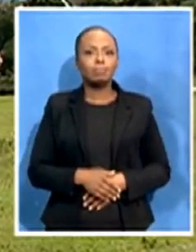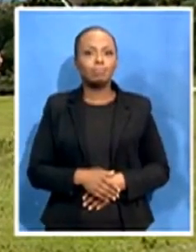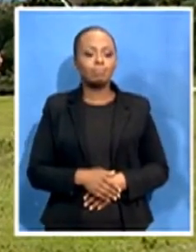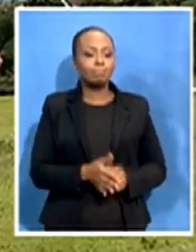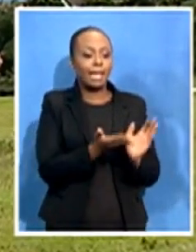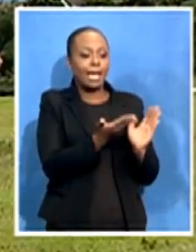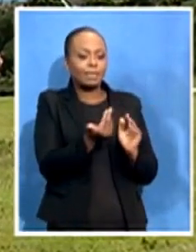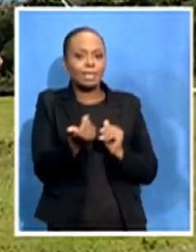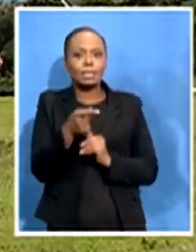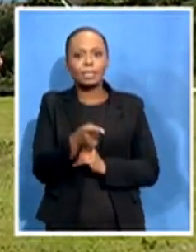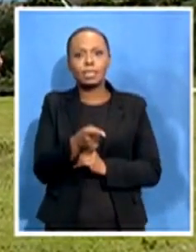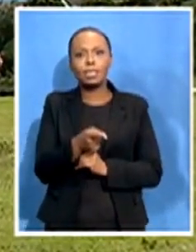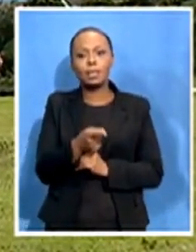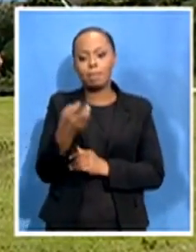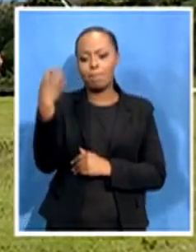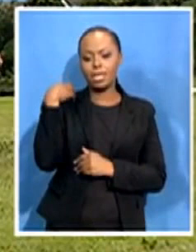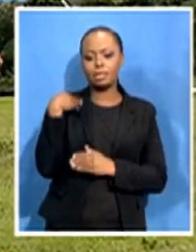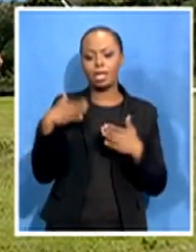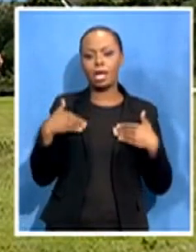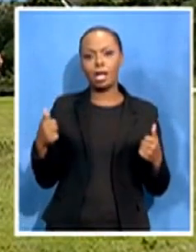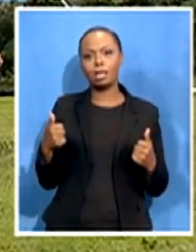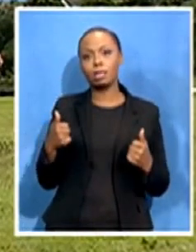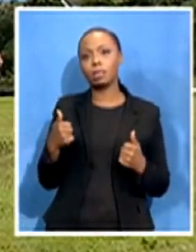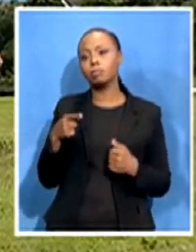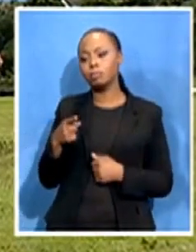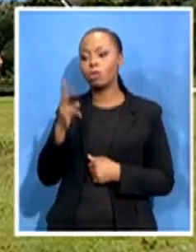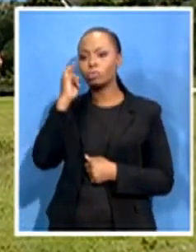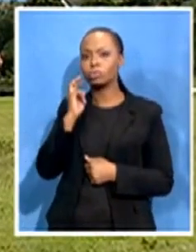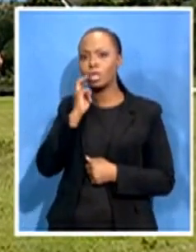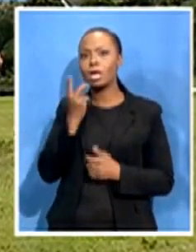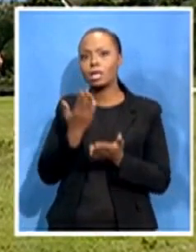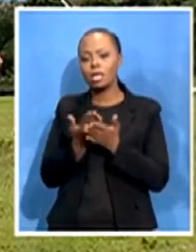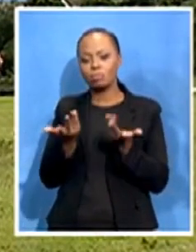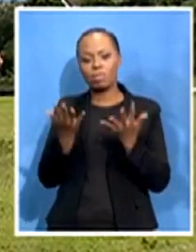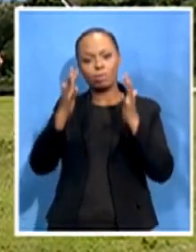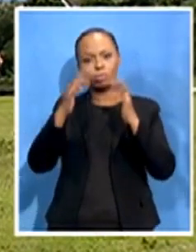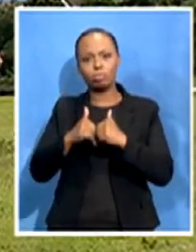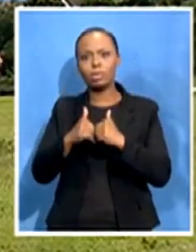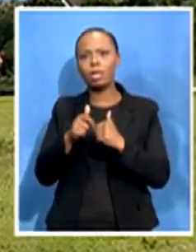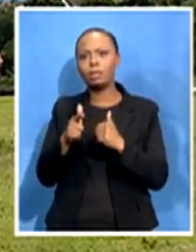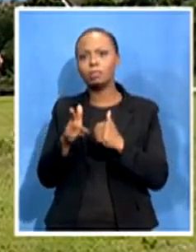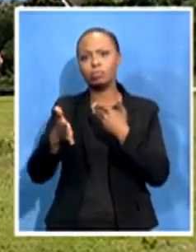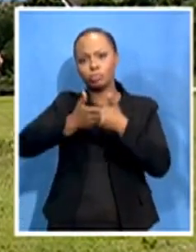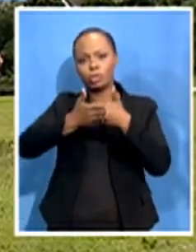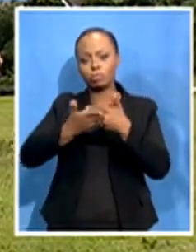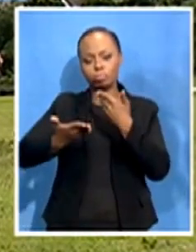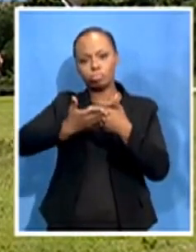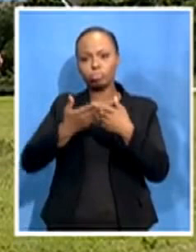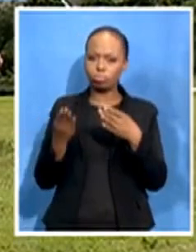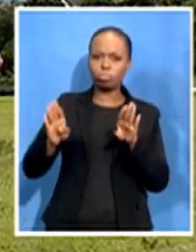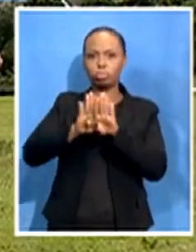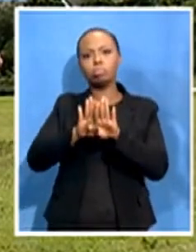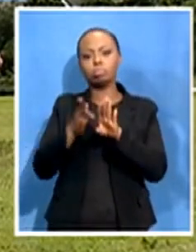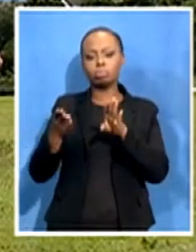the metro and perhaps shut the metro down and implement a really harsh lockdown. This because as people in the metro are concerned about the